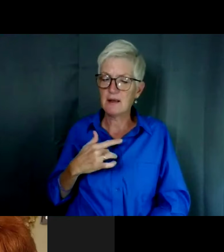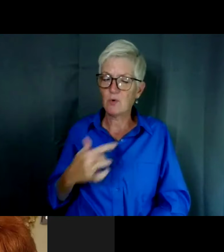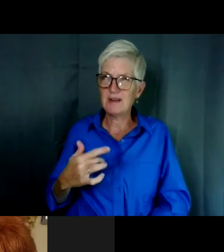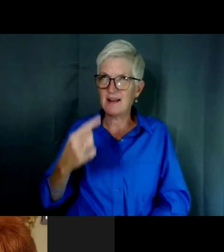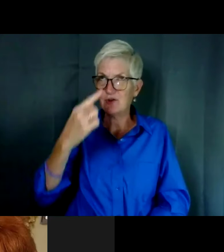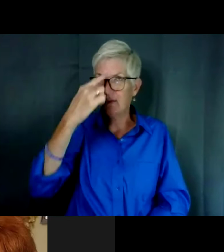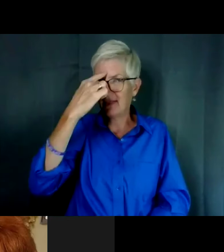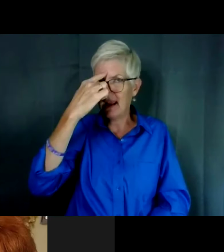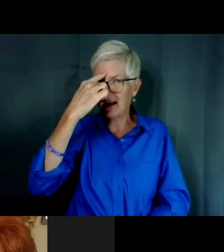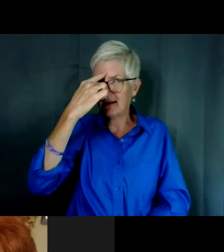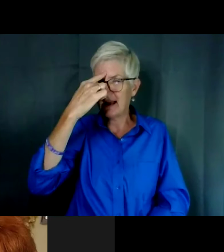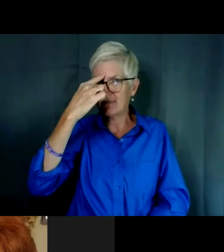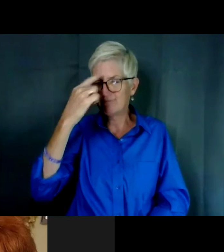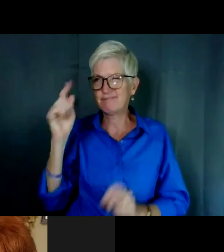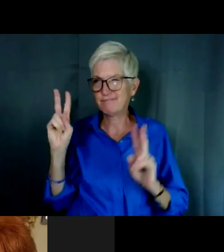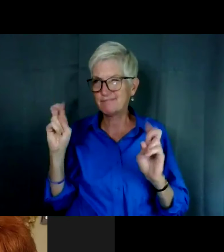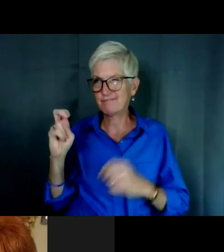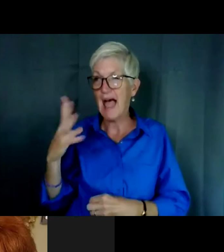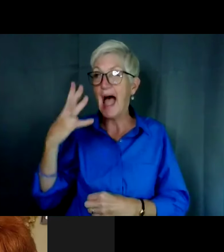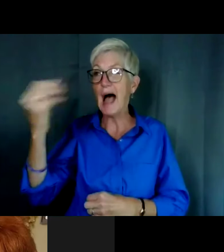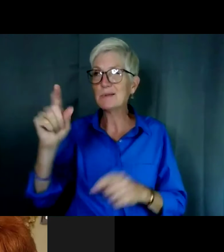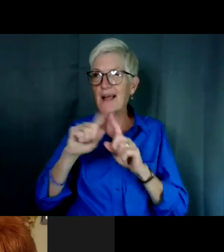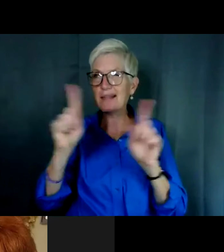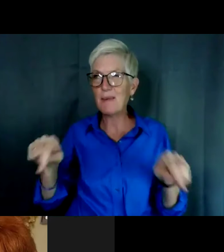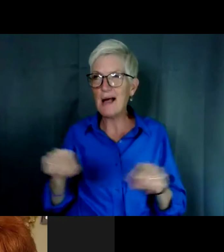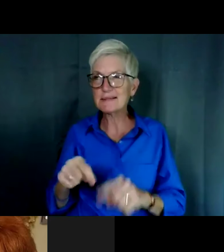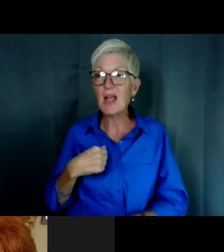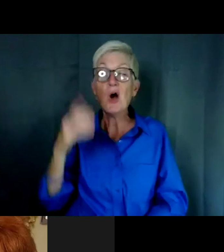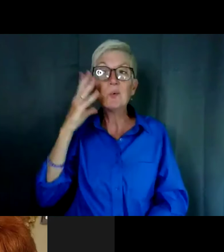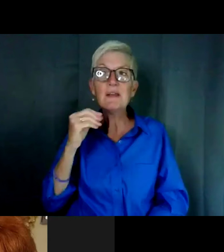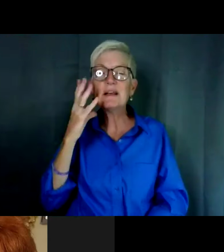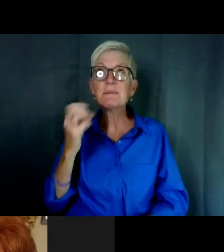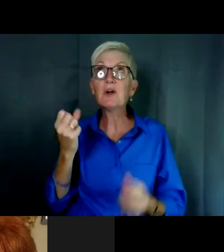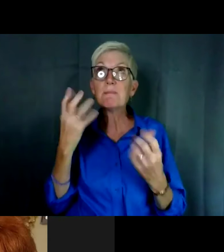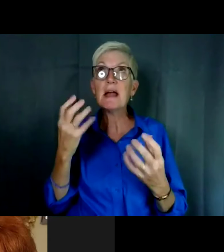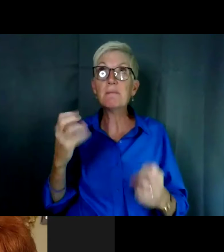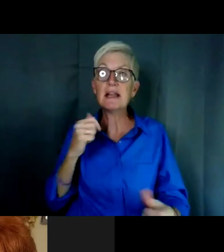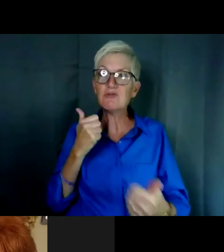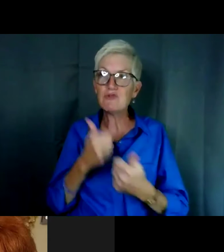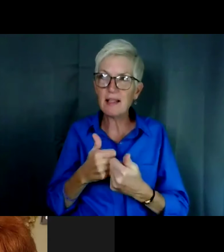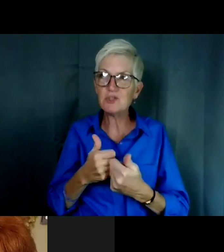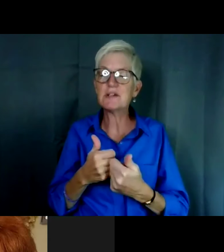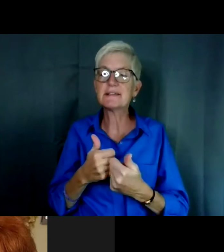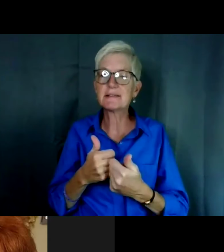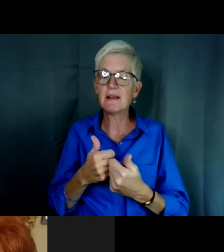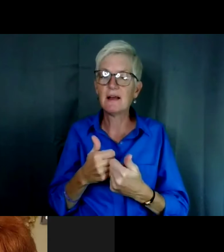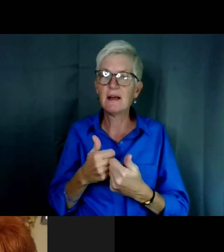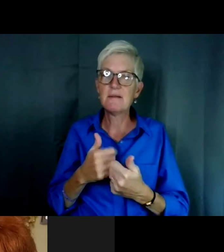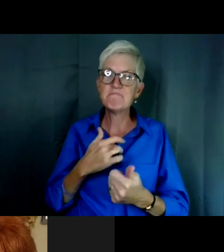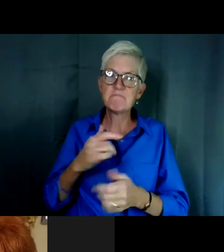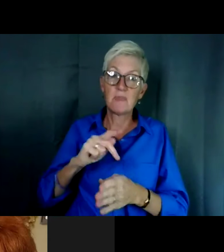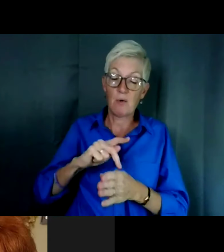the box. You know, we've had so many challenges in our lives, and it's usually, you know, the professional